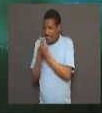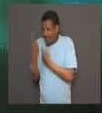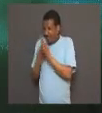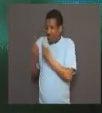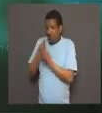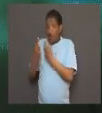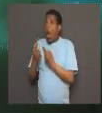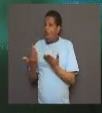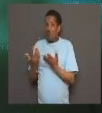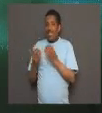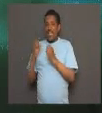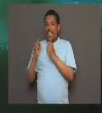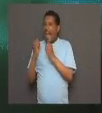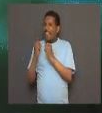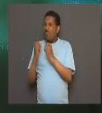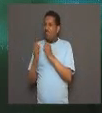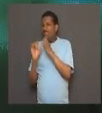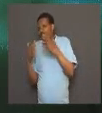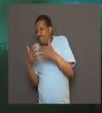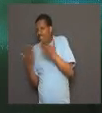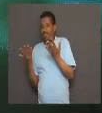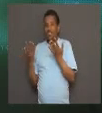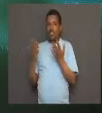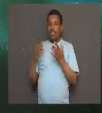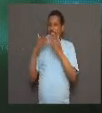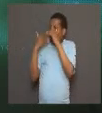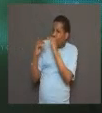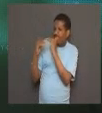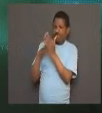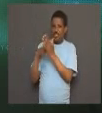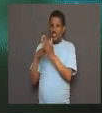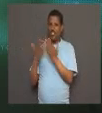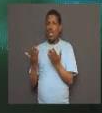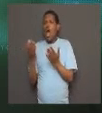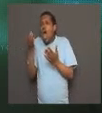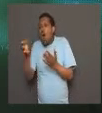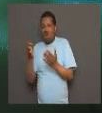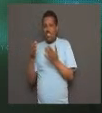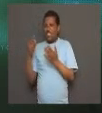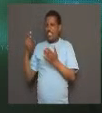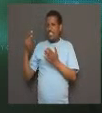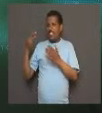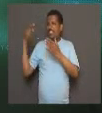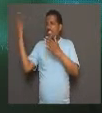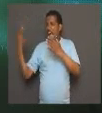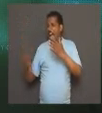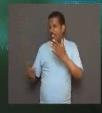the relative merits and limitations of sketch